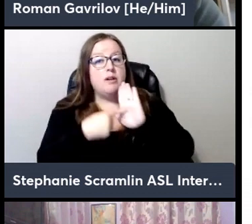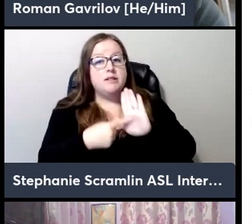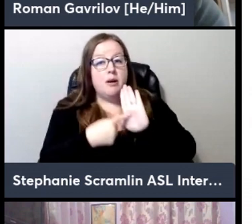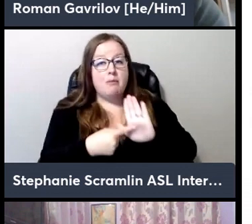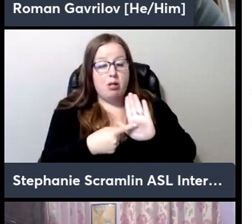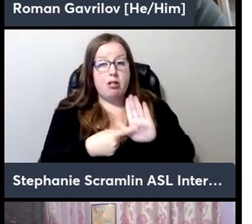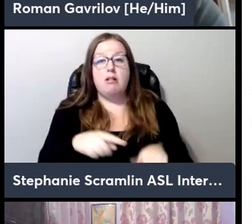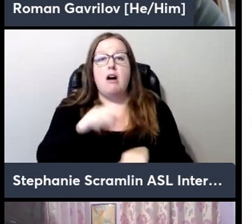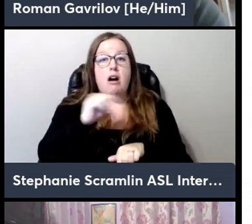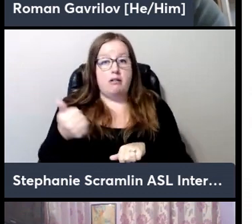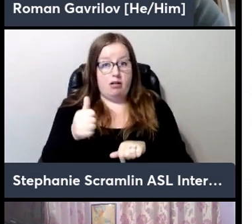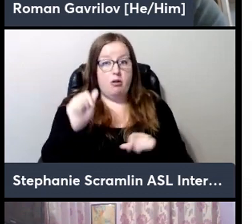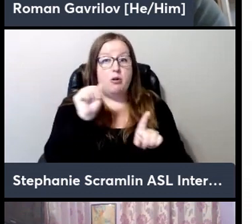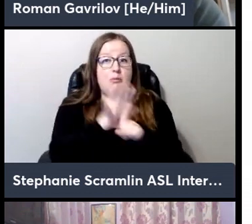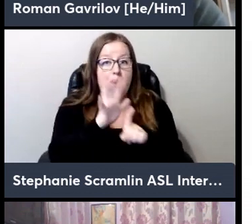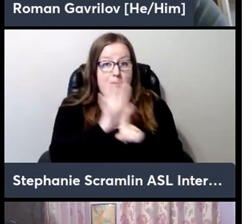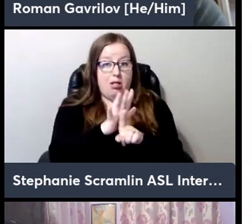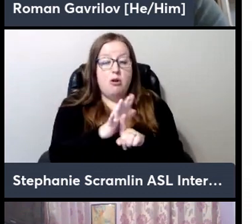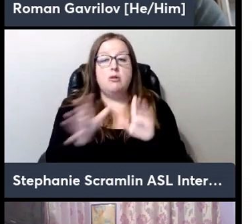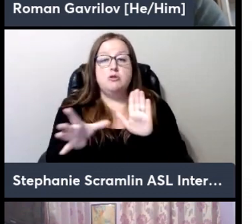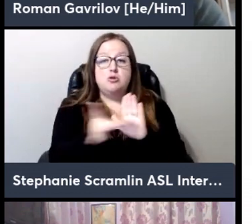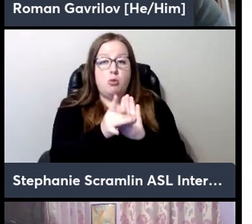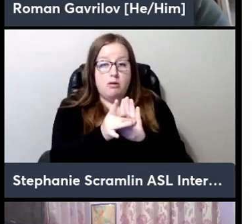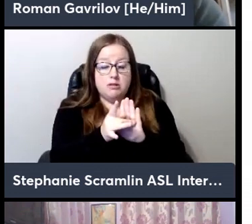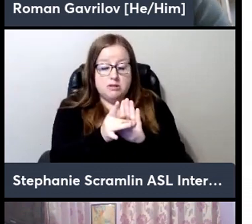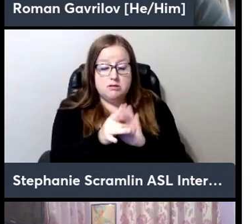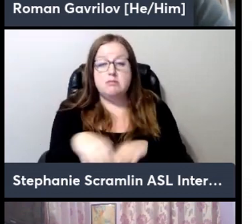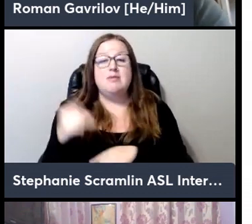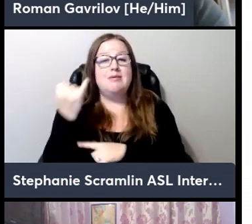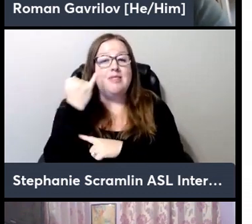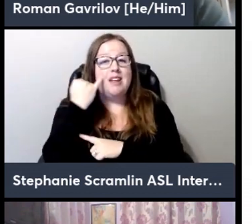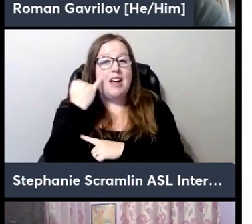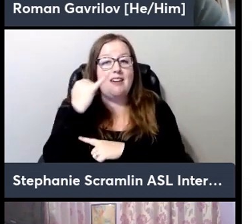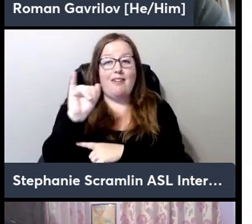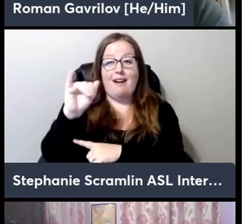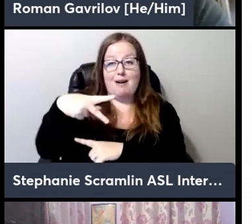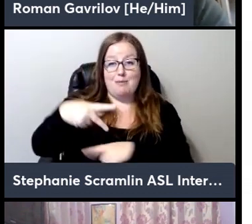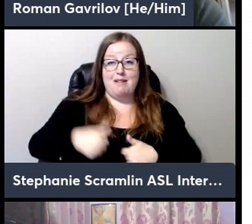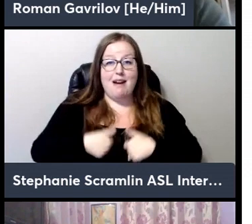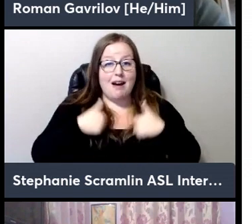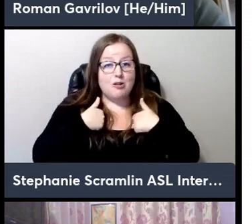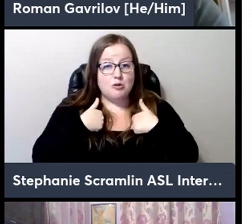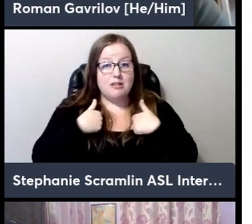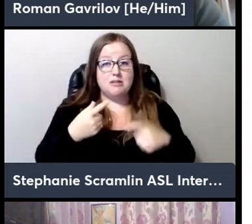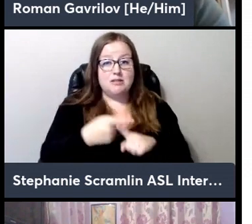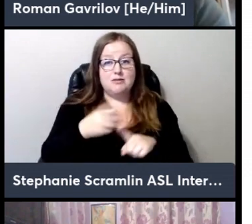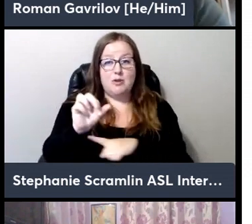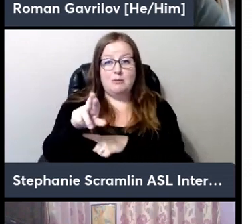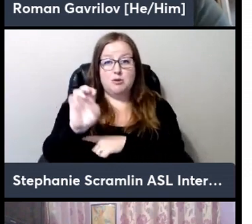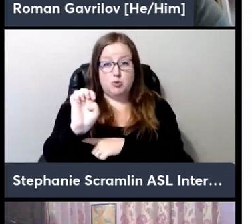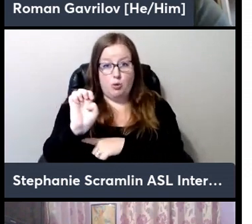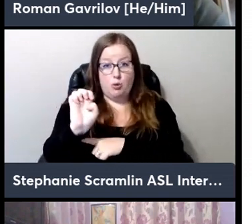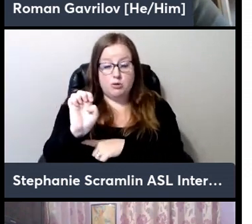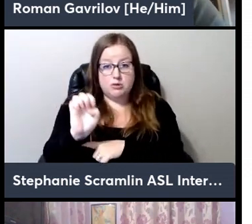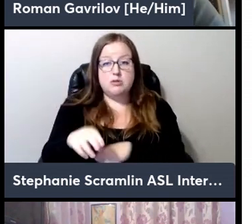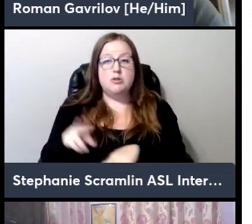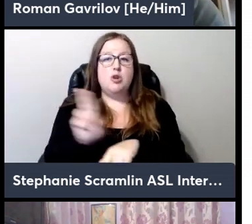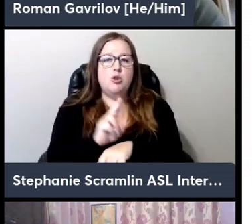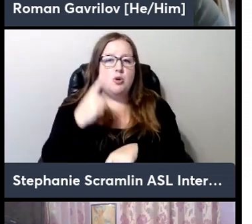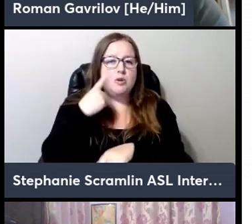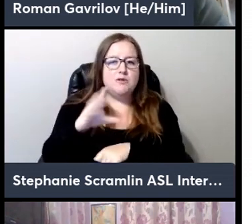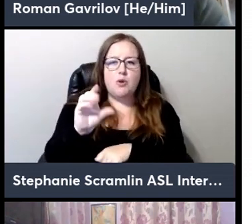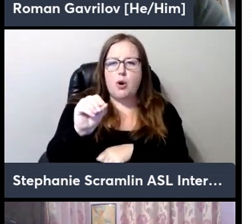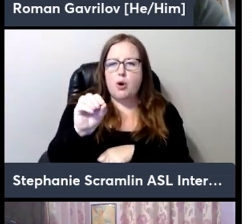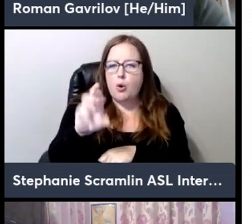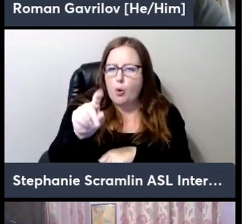popular transformation is, for example, if you have IP addresses on the source that is very used for orders or